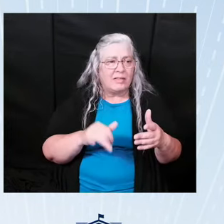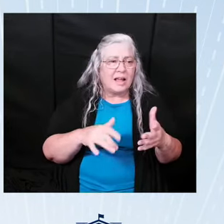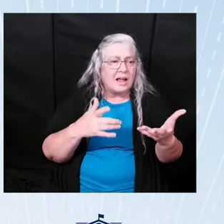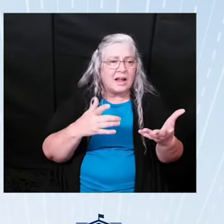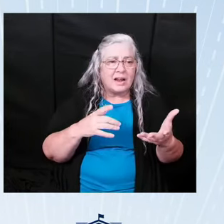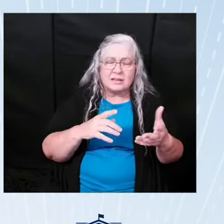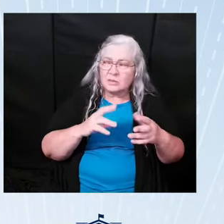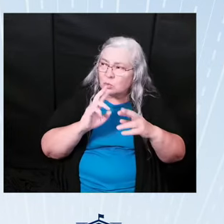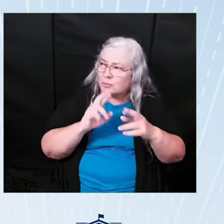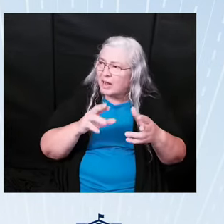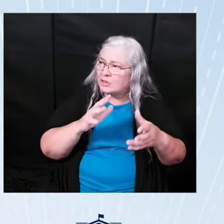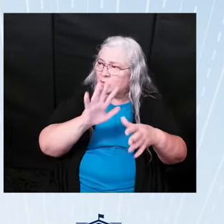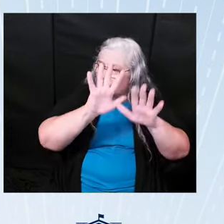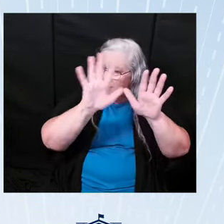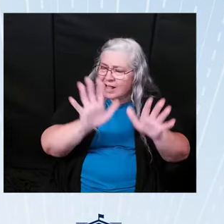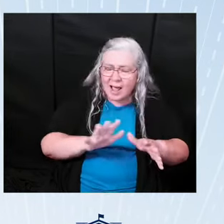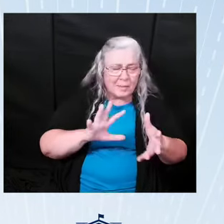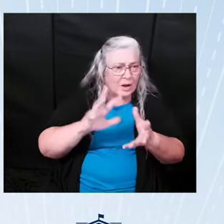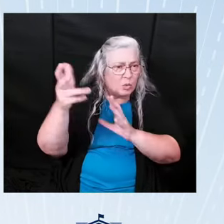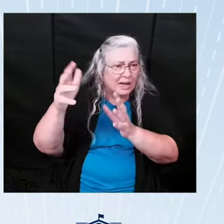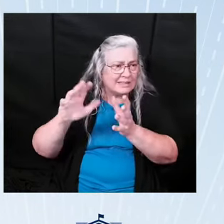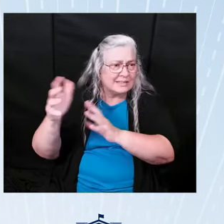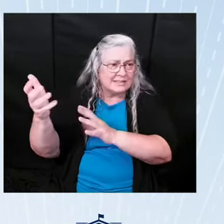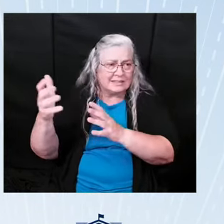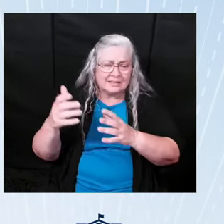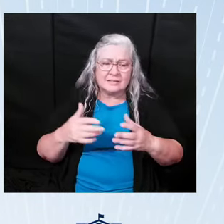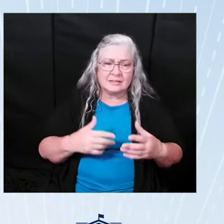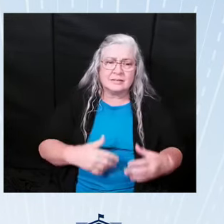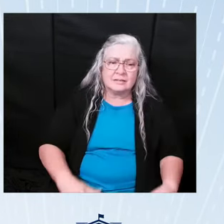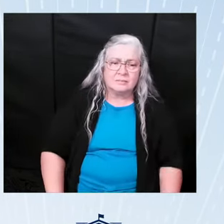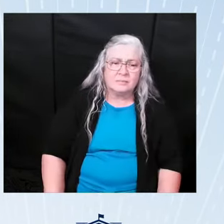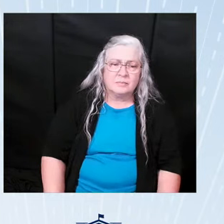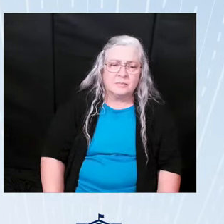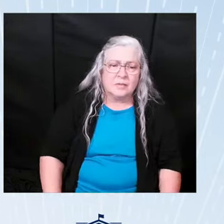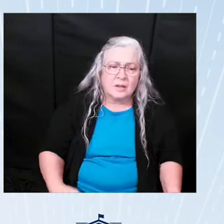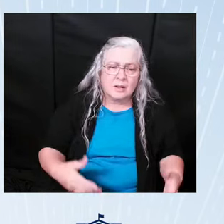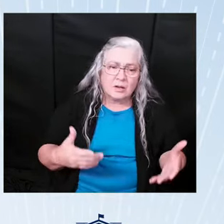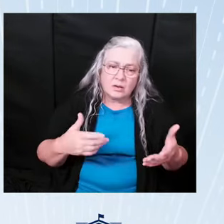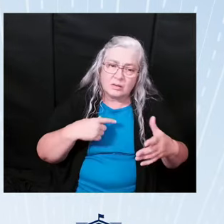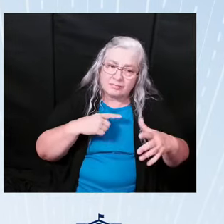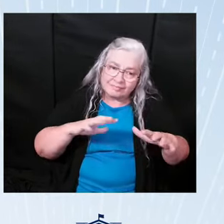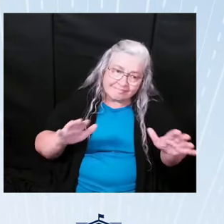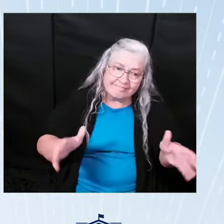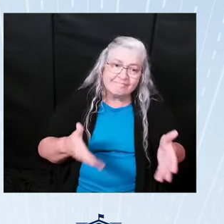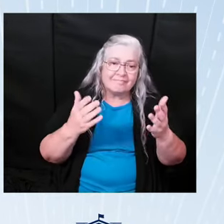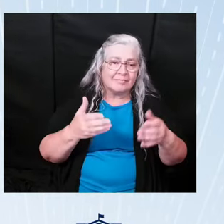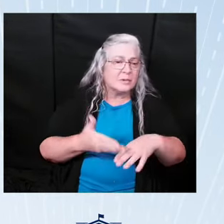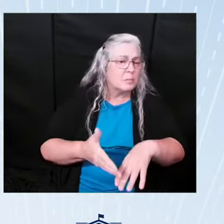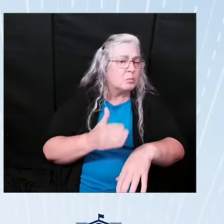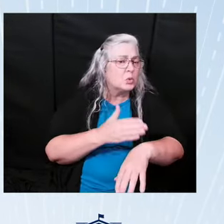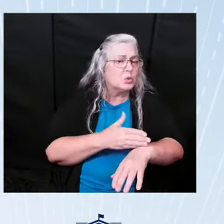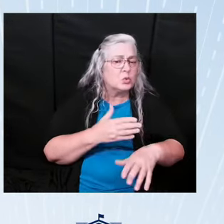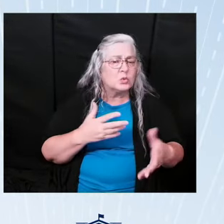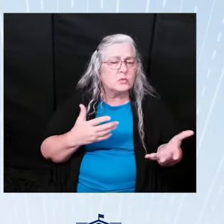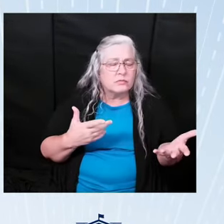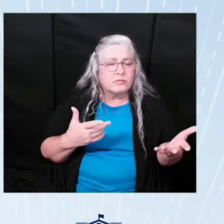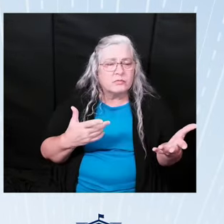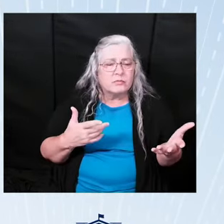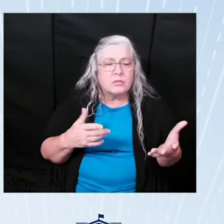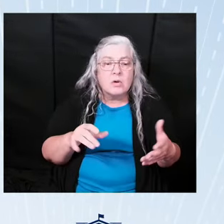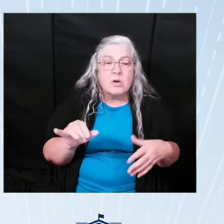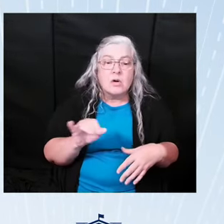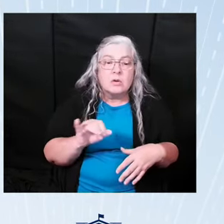work to both build back better and also prepare our communities to